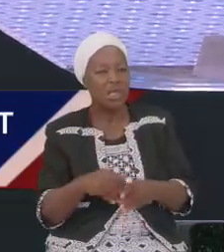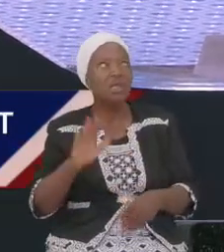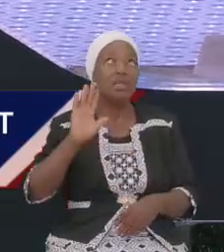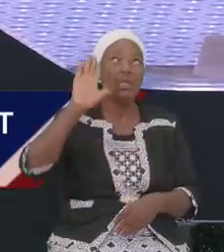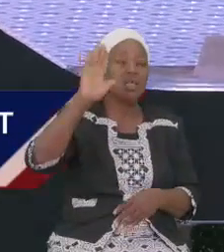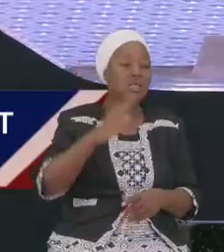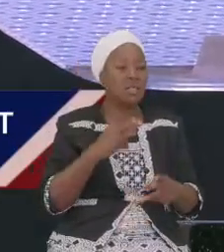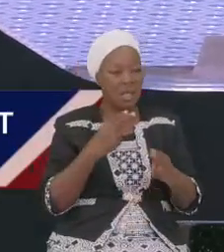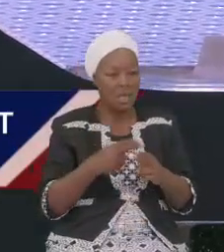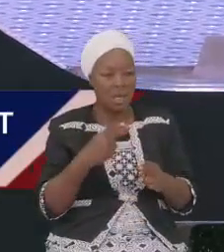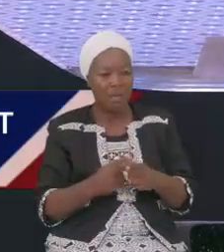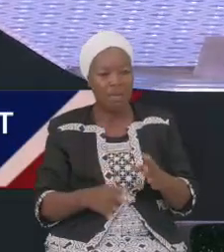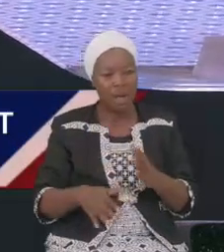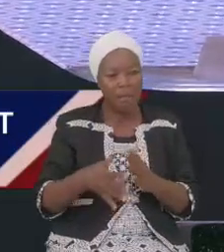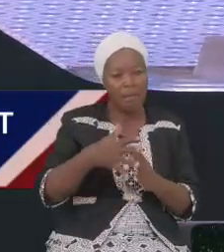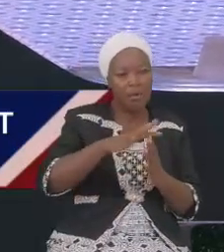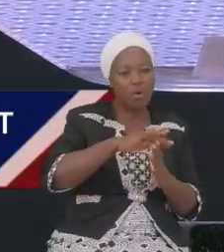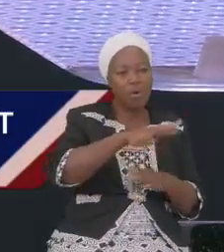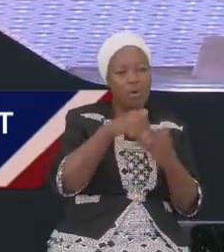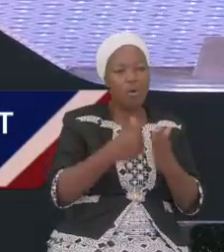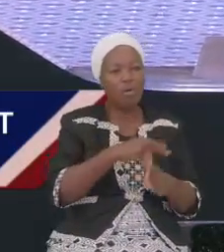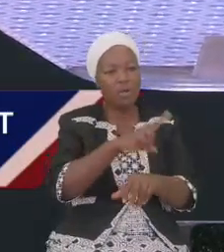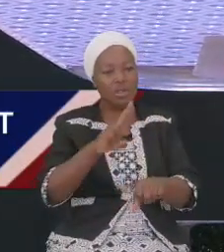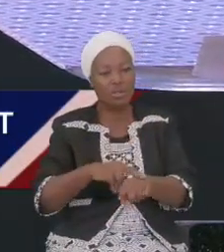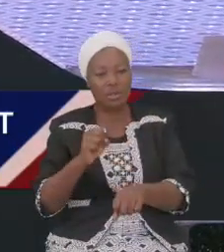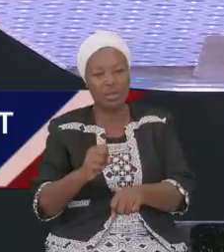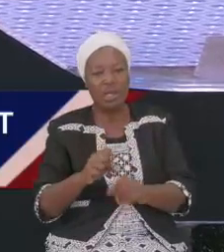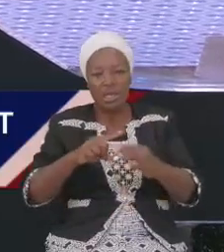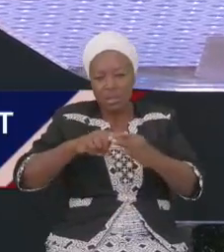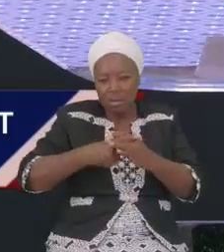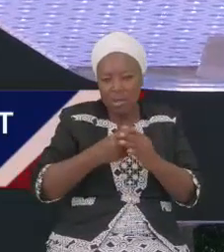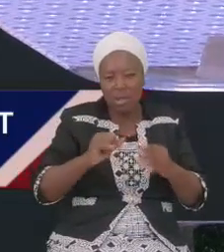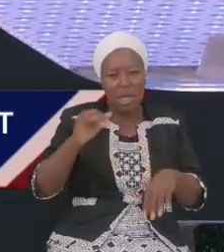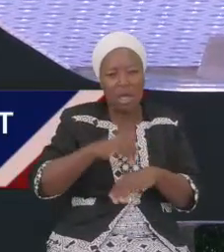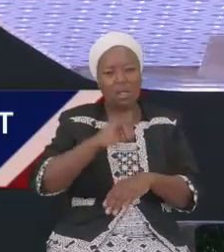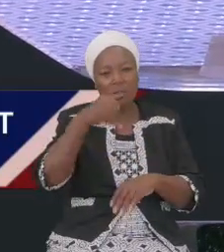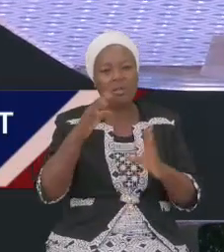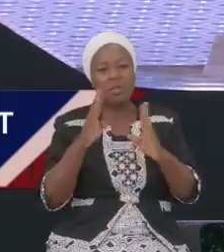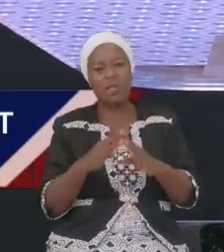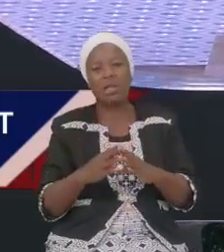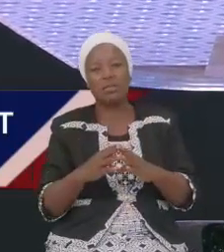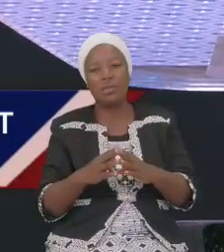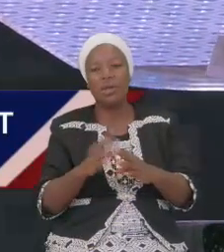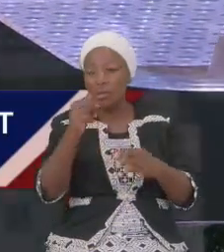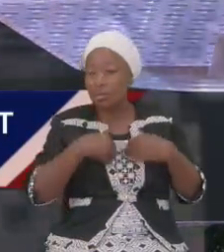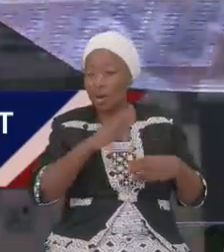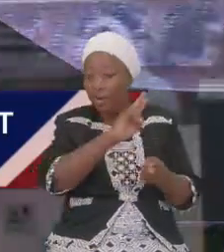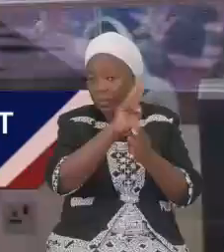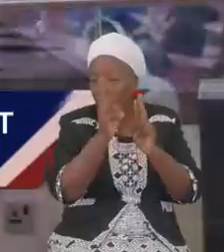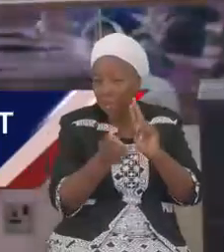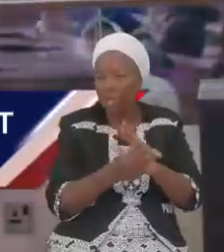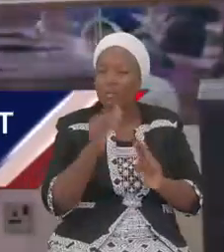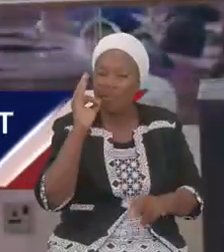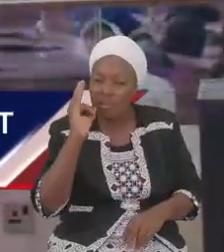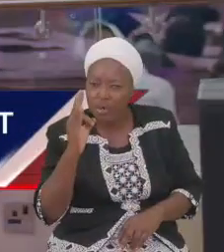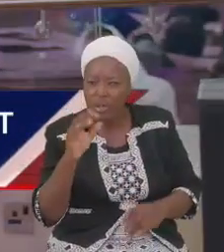his name among all nations, beginning at Jerusalem. You have repented? Preach